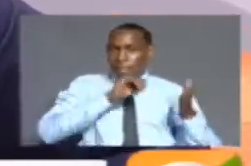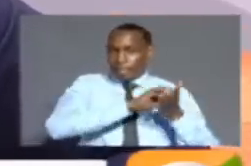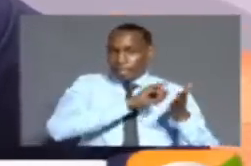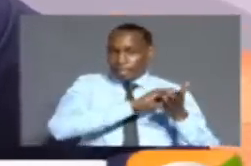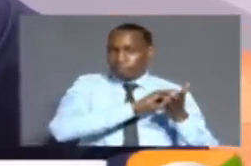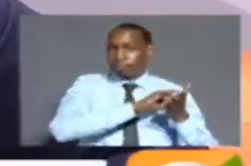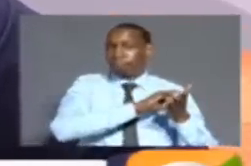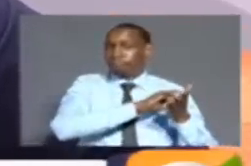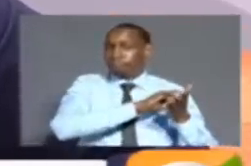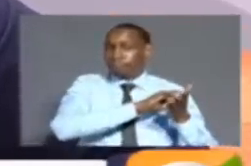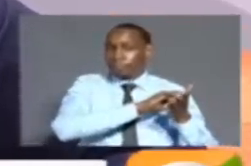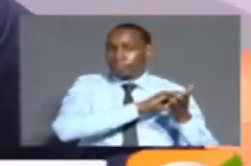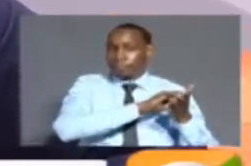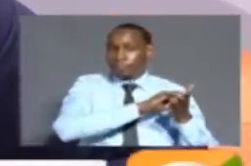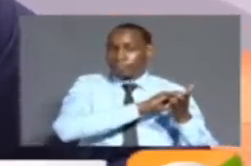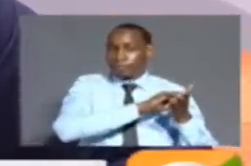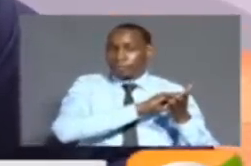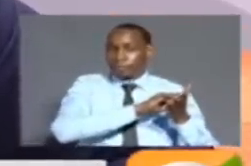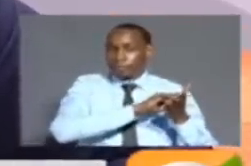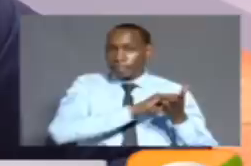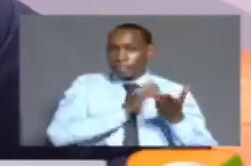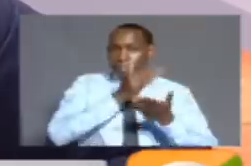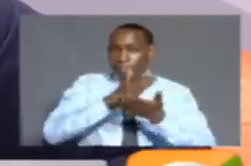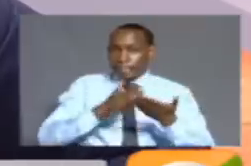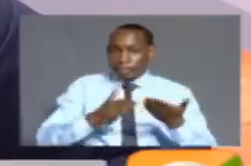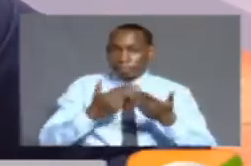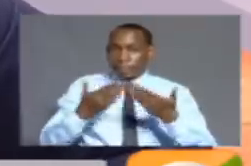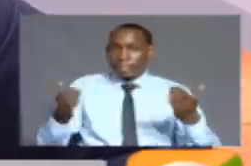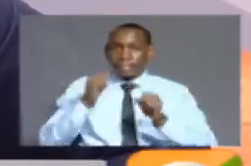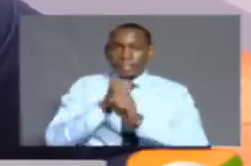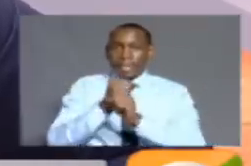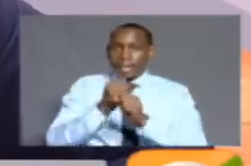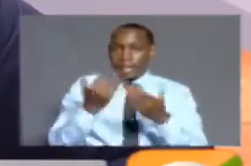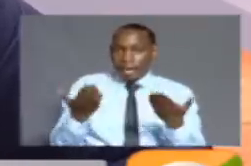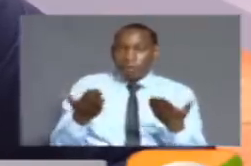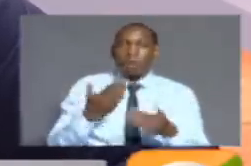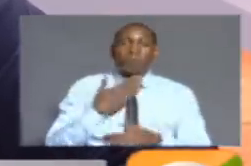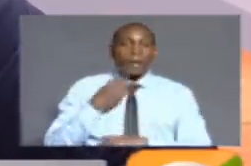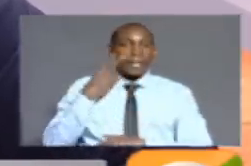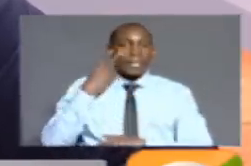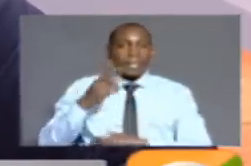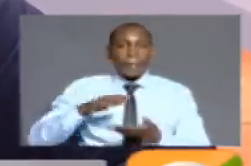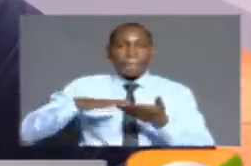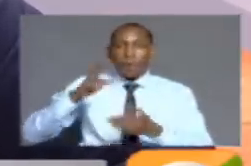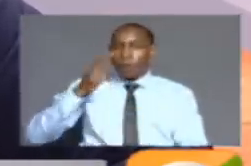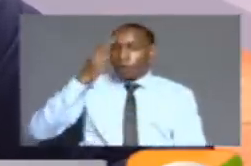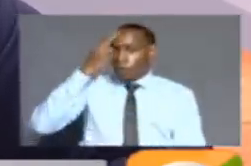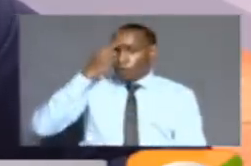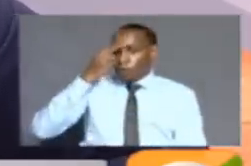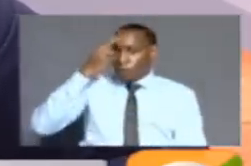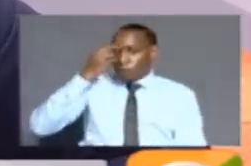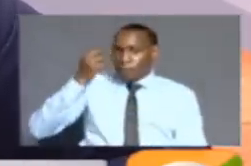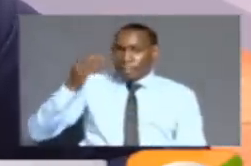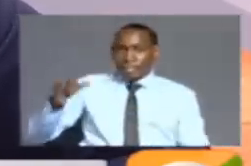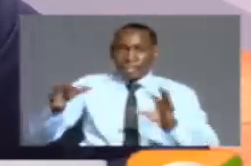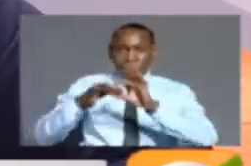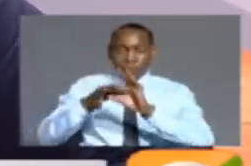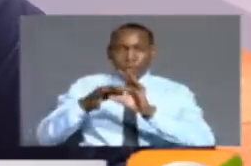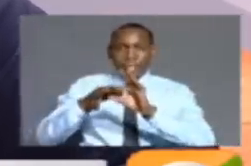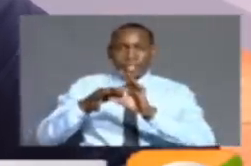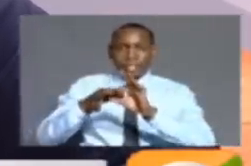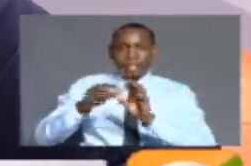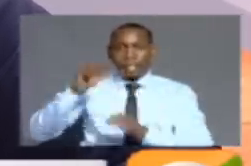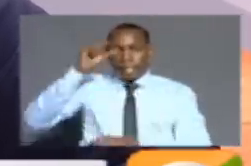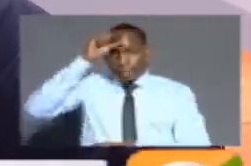way certain things are being done. Okay? I want to see more Maasai's in government. Uh-huh. I want to